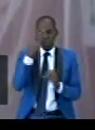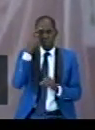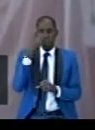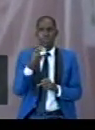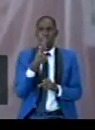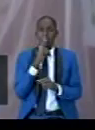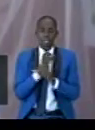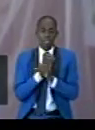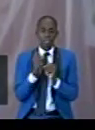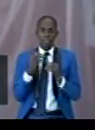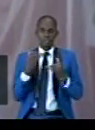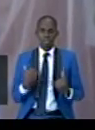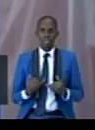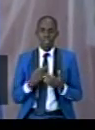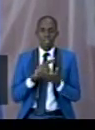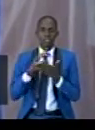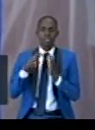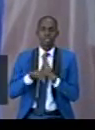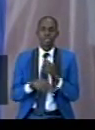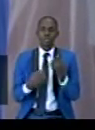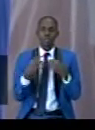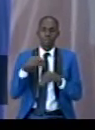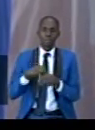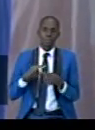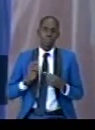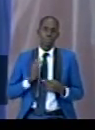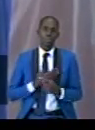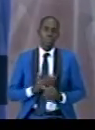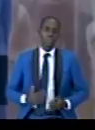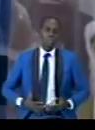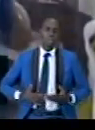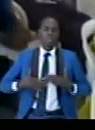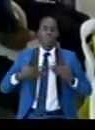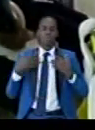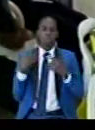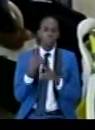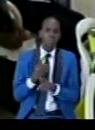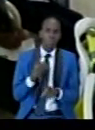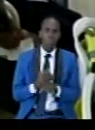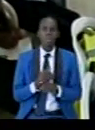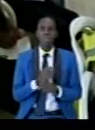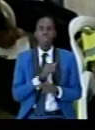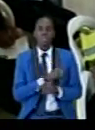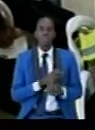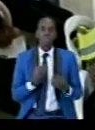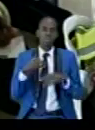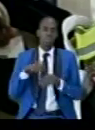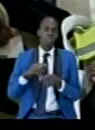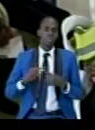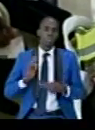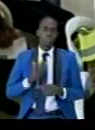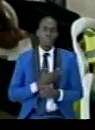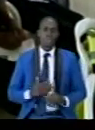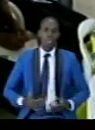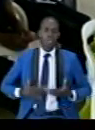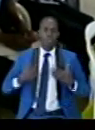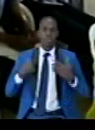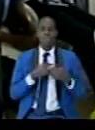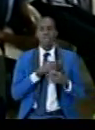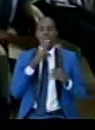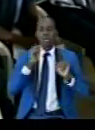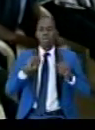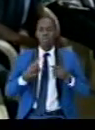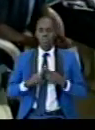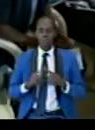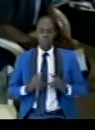that now righteousness comes into our lives, uprightness comes into our lives, and we're able to live the way he wants us to